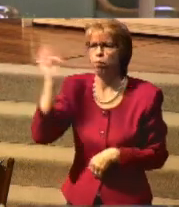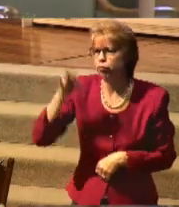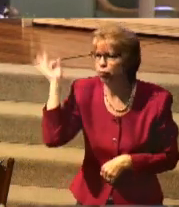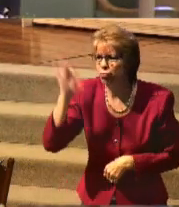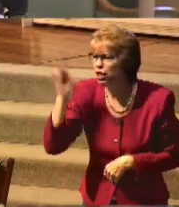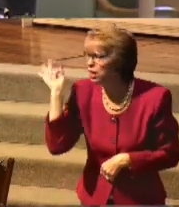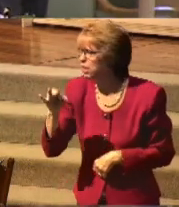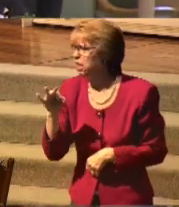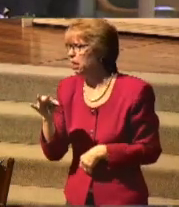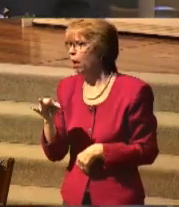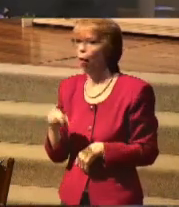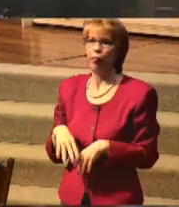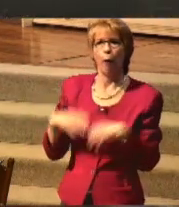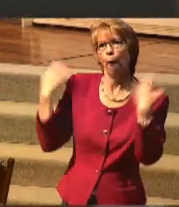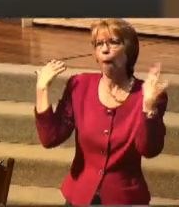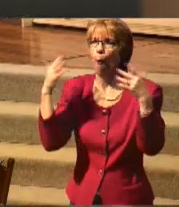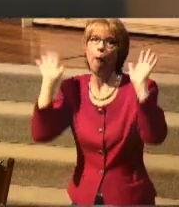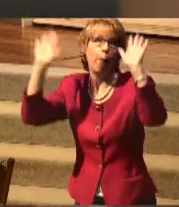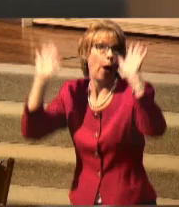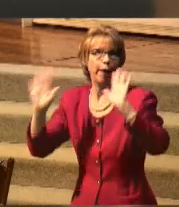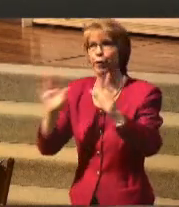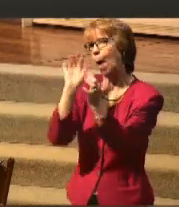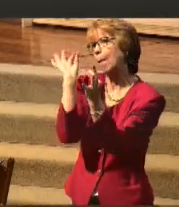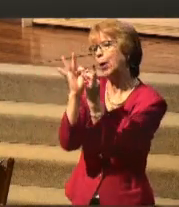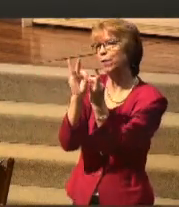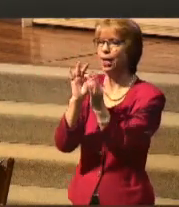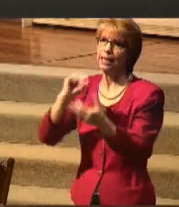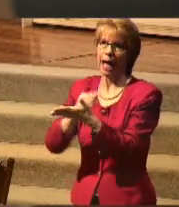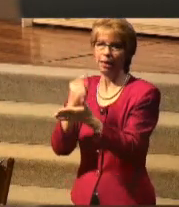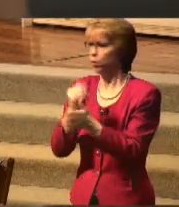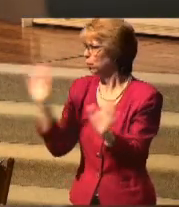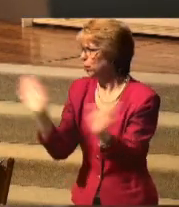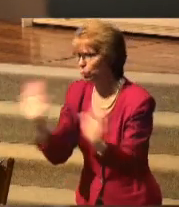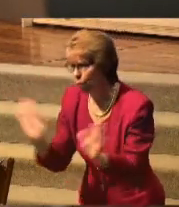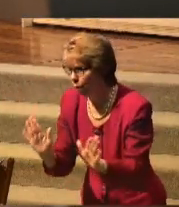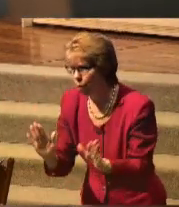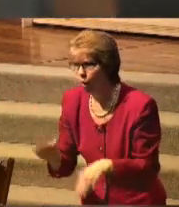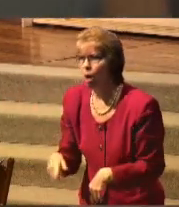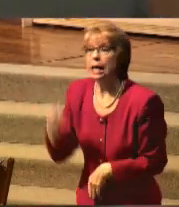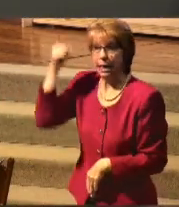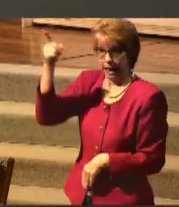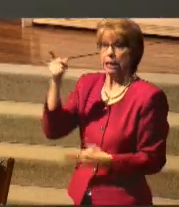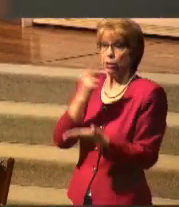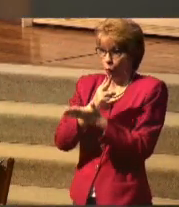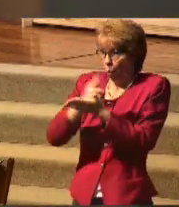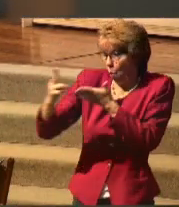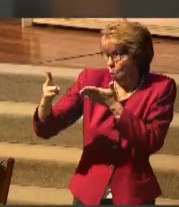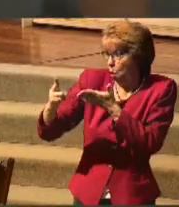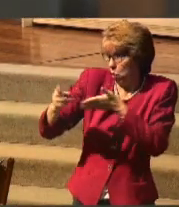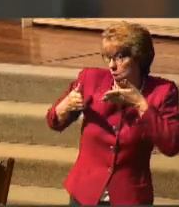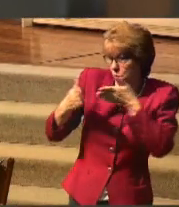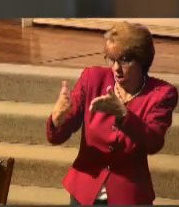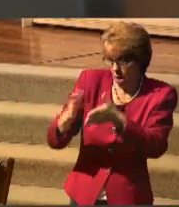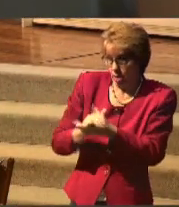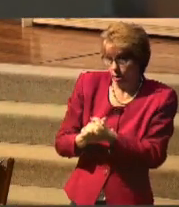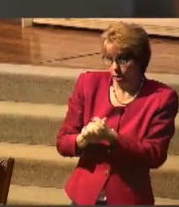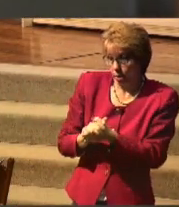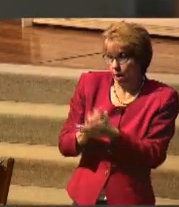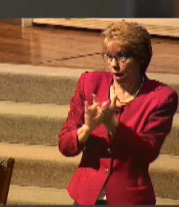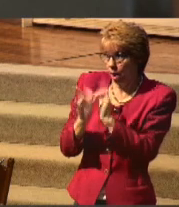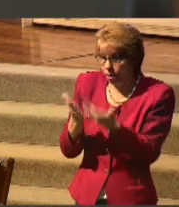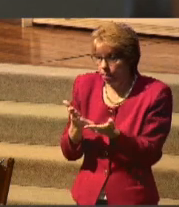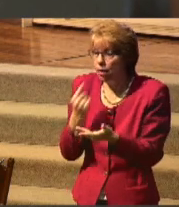gospel. I want you to understand something. God has holy standards, because the Bible goes on to say in the same